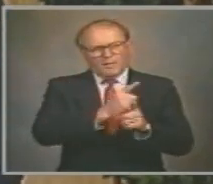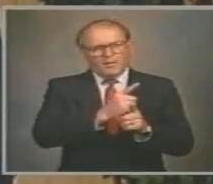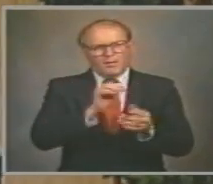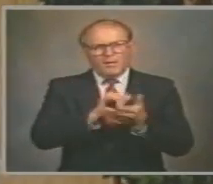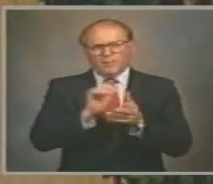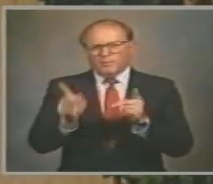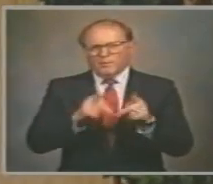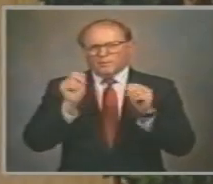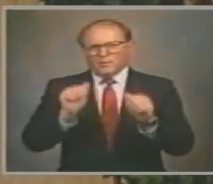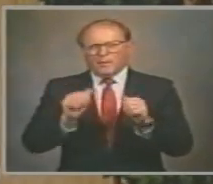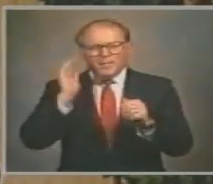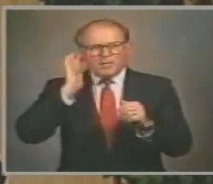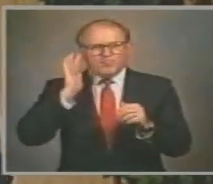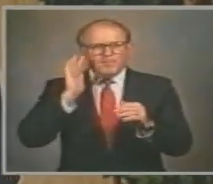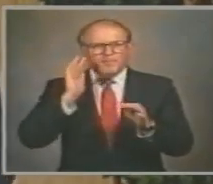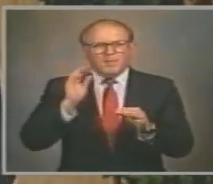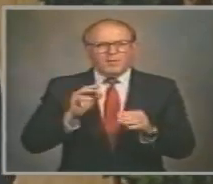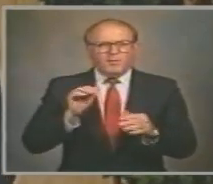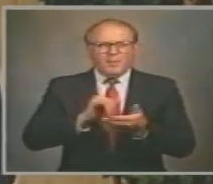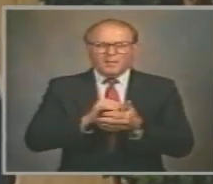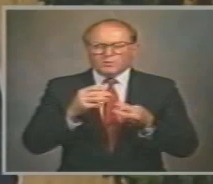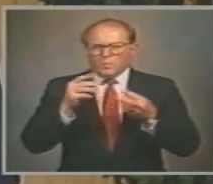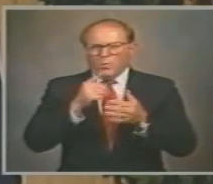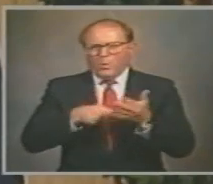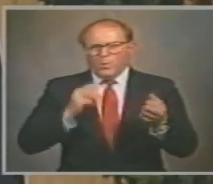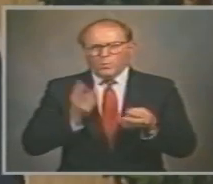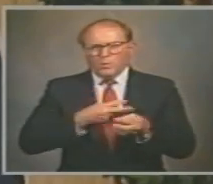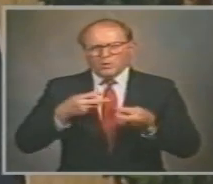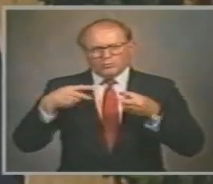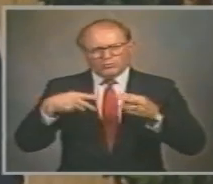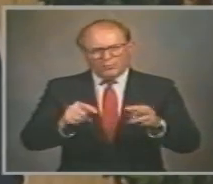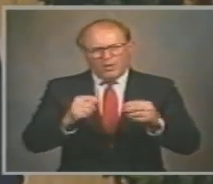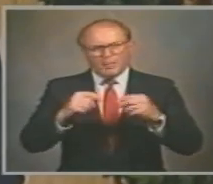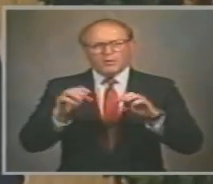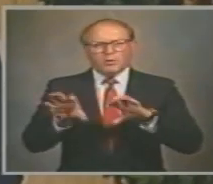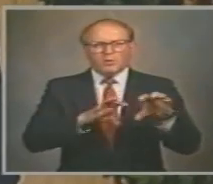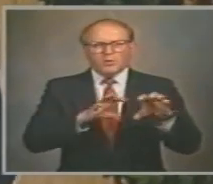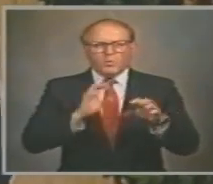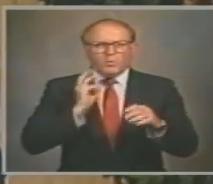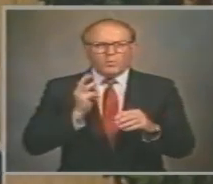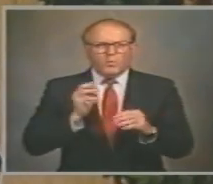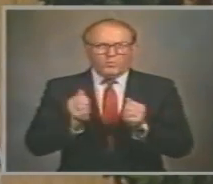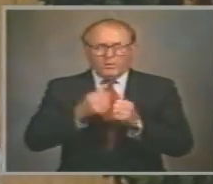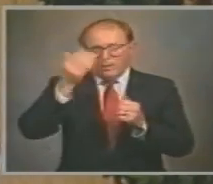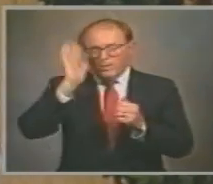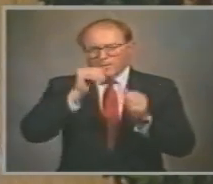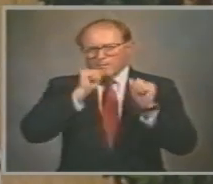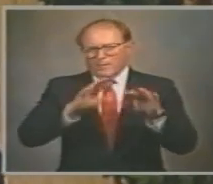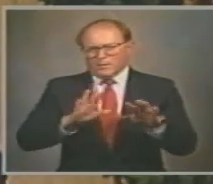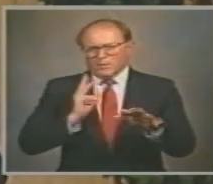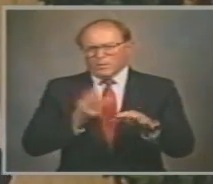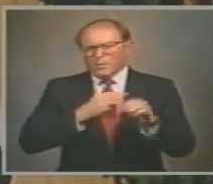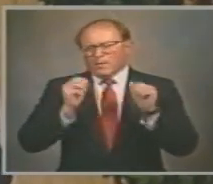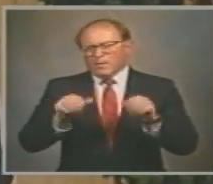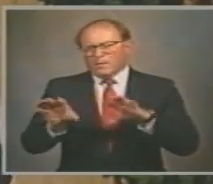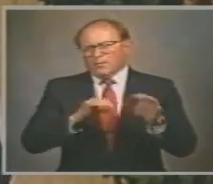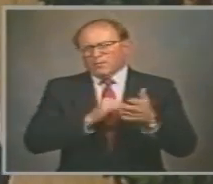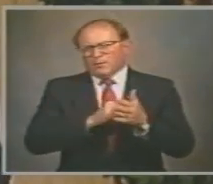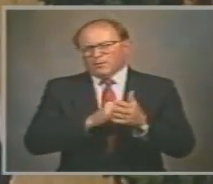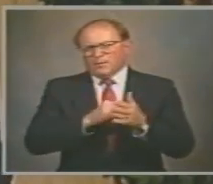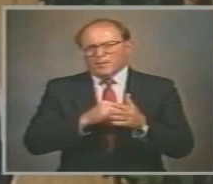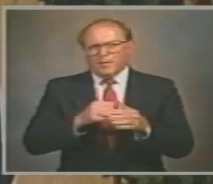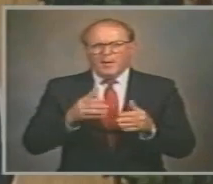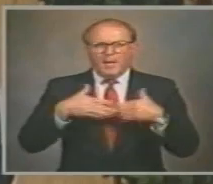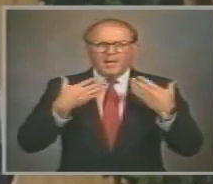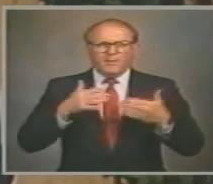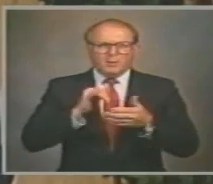what we're trying to do, and we've come a long way, but we've a long way to go. With God's blessings, we'll do it. I'm glad you've joined us today. I